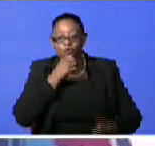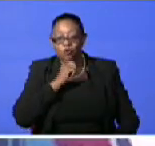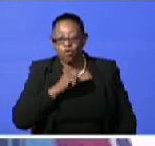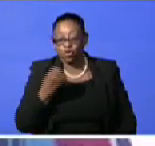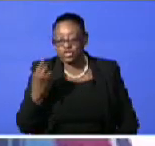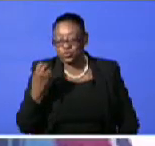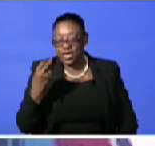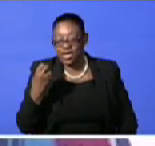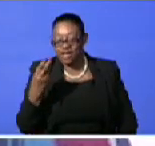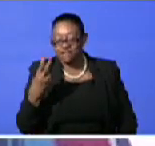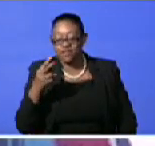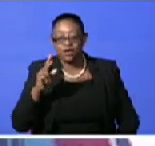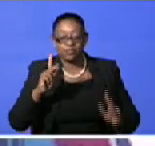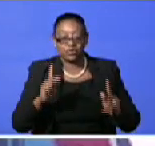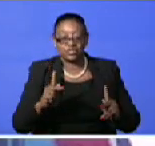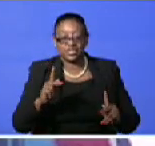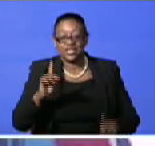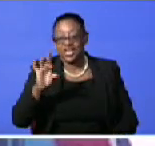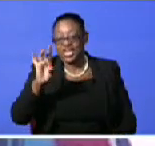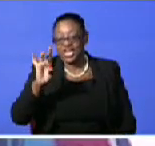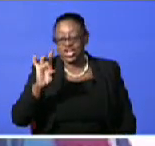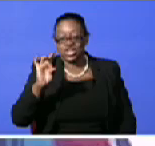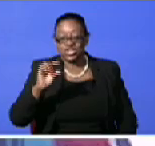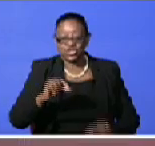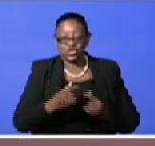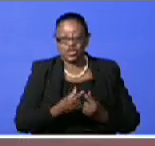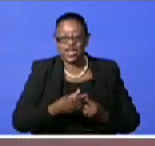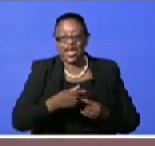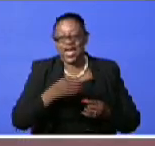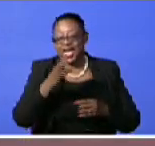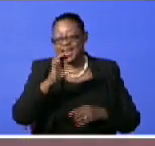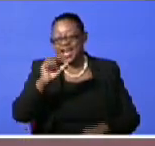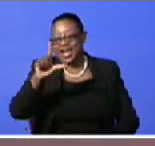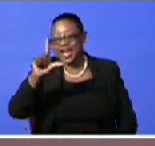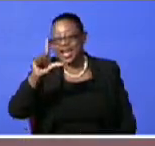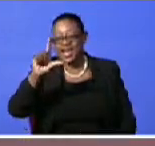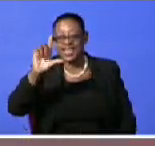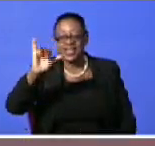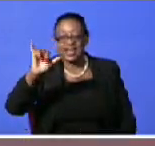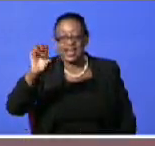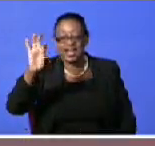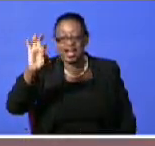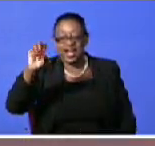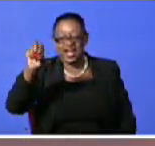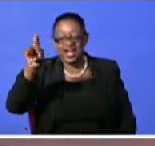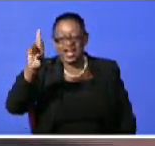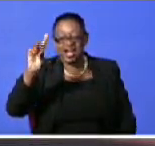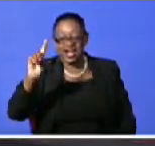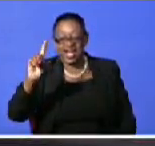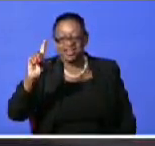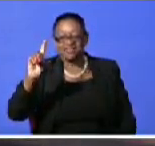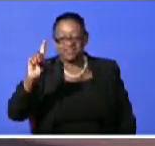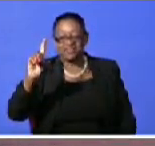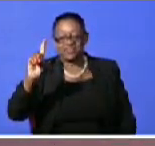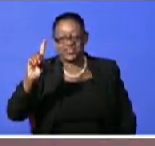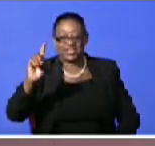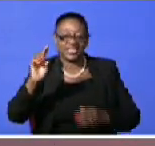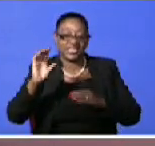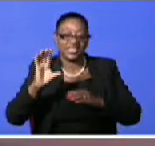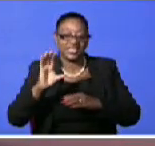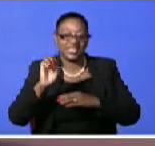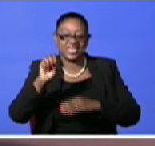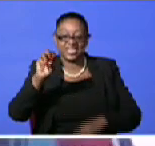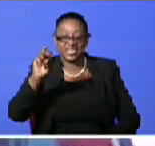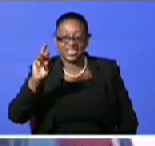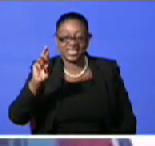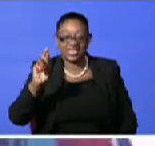Melania Nixon. She's an 8th grade student at the Lyford Key International School. Commodore Raymond King at the Royal Bahamas Defense